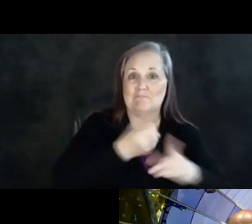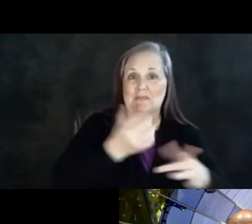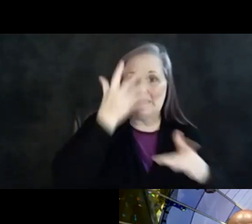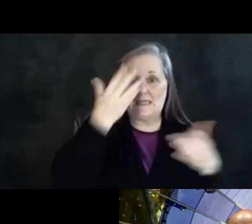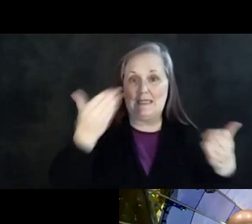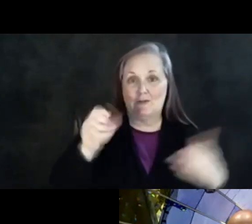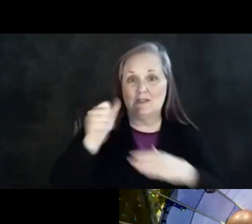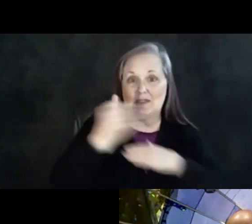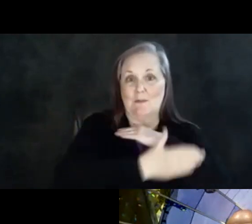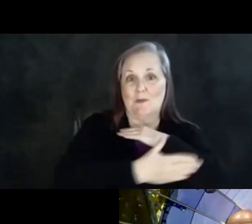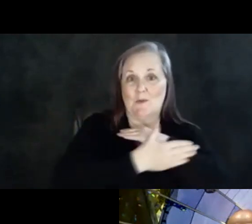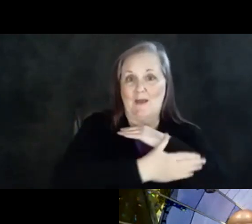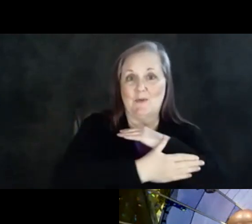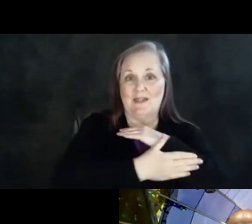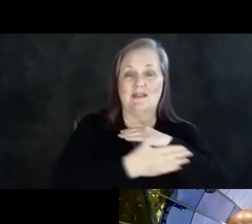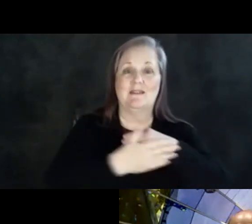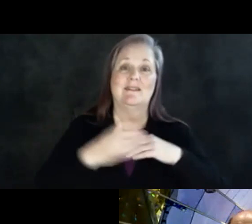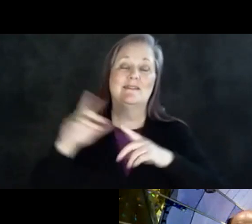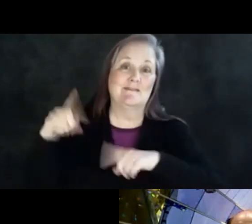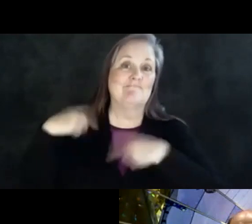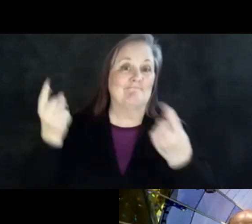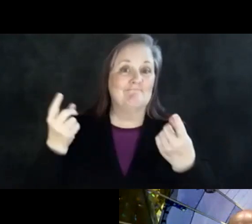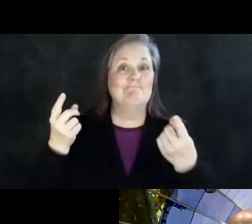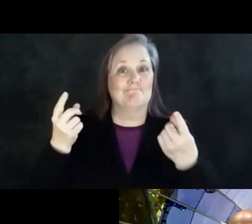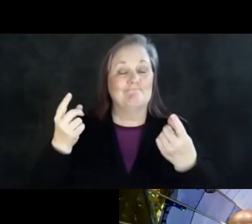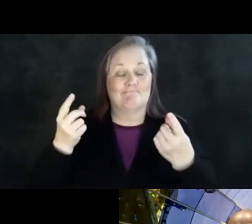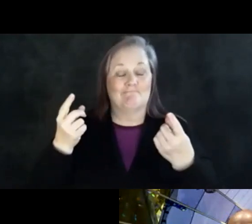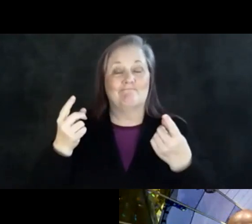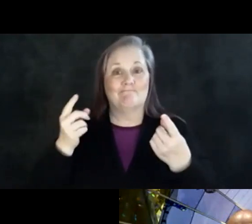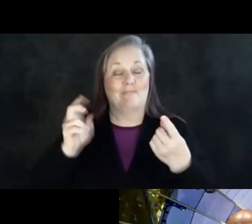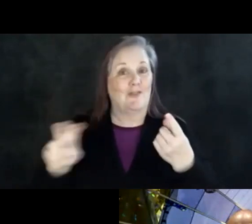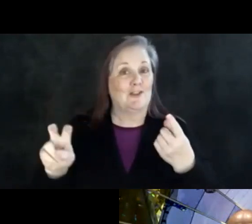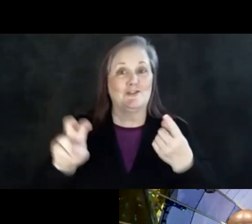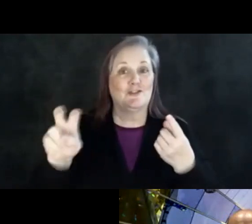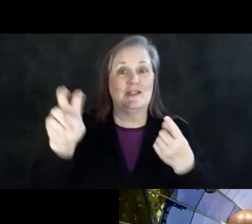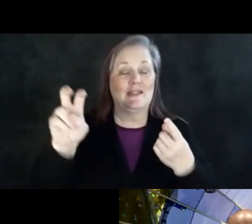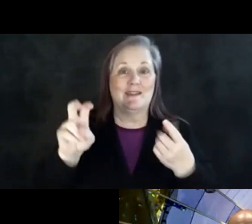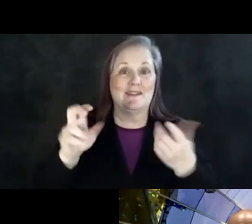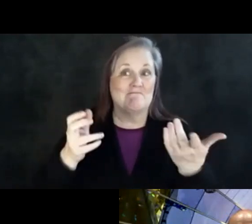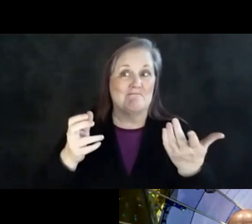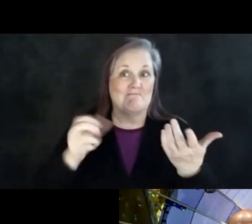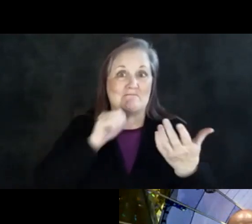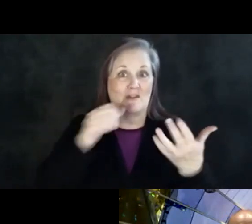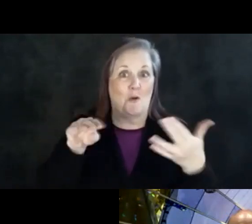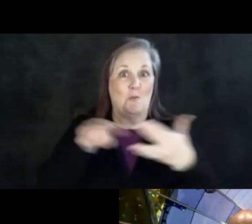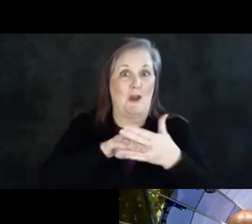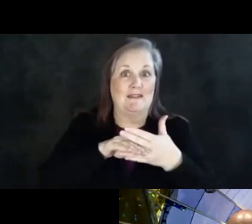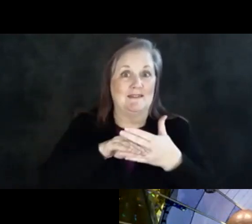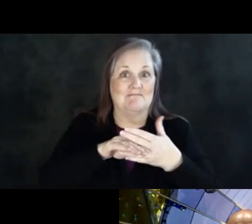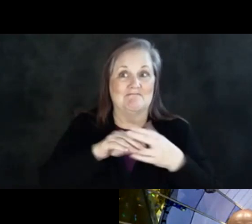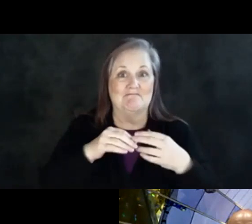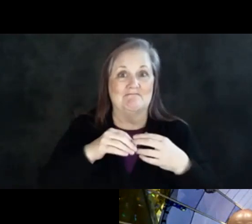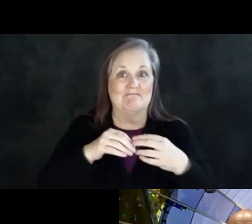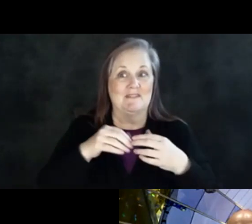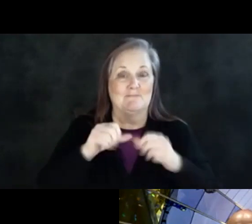been a road that has had very little breaks in the action, so to